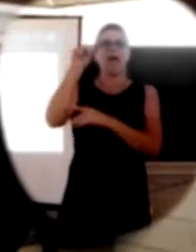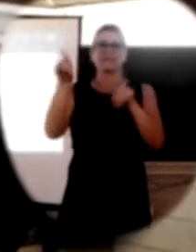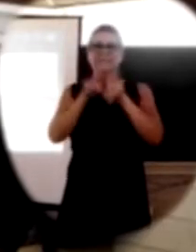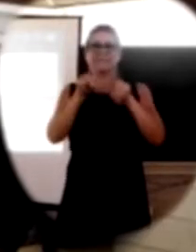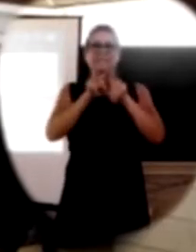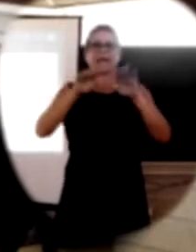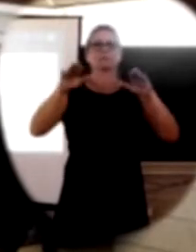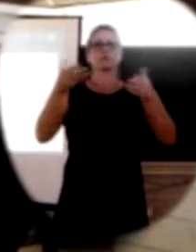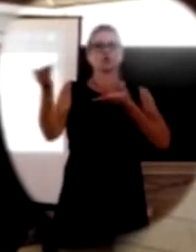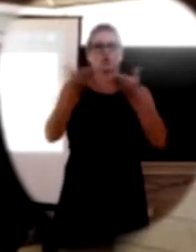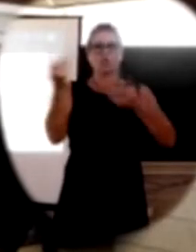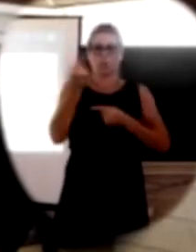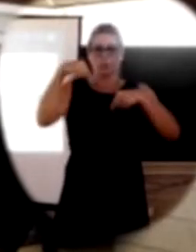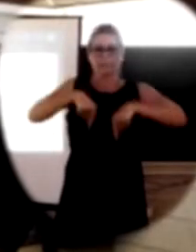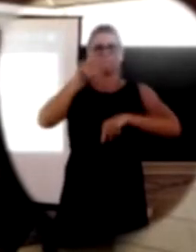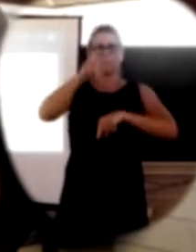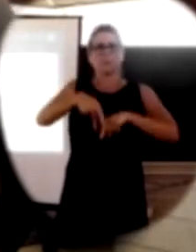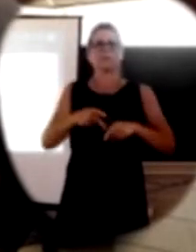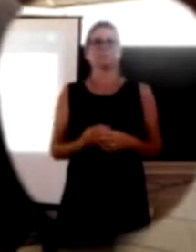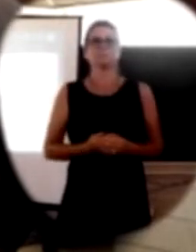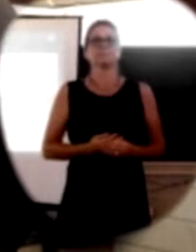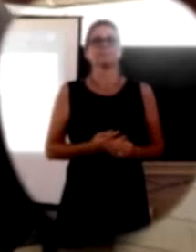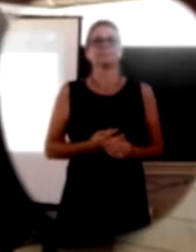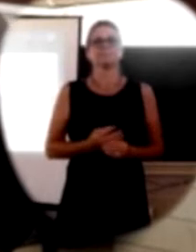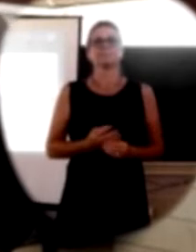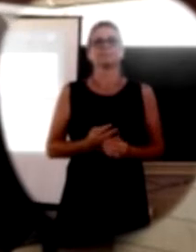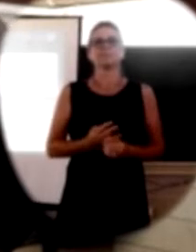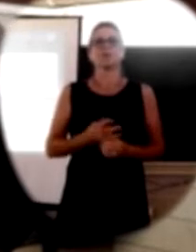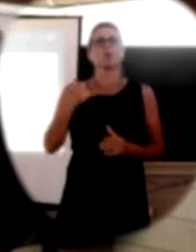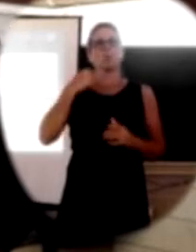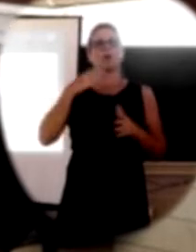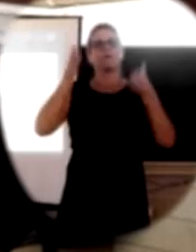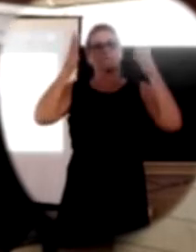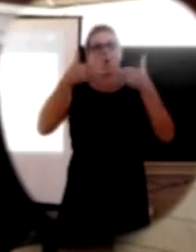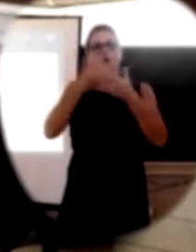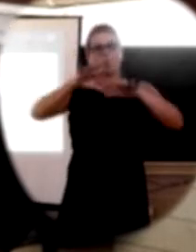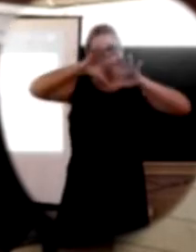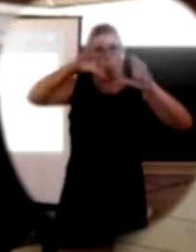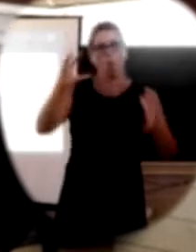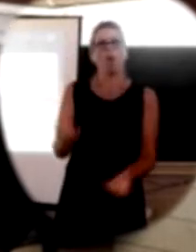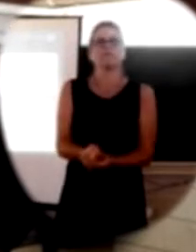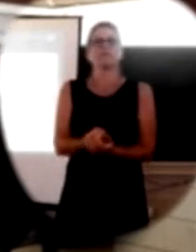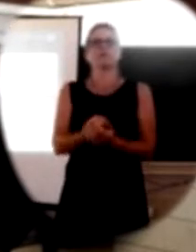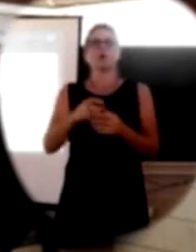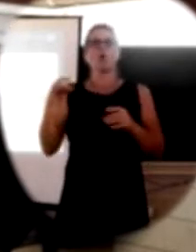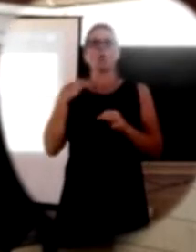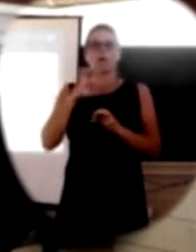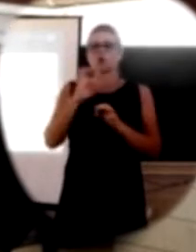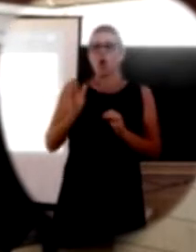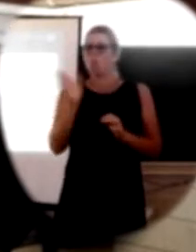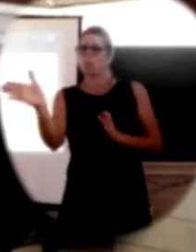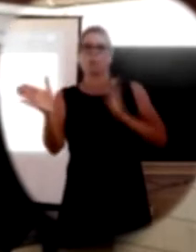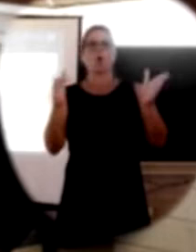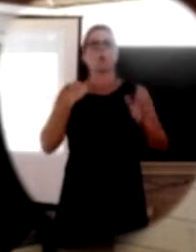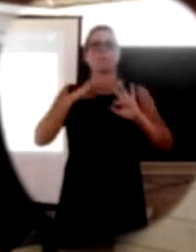service to families living locally. We are holistic, we are unbiased, so we offer support